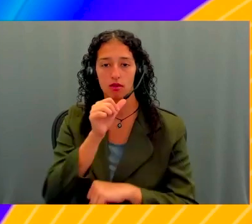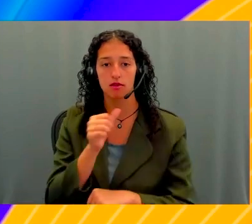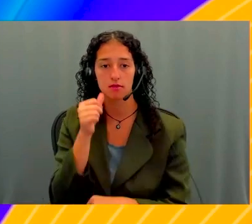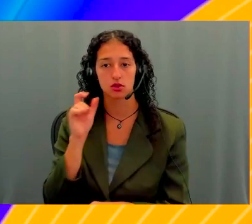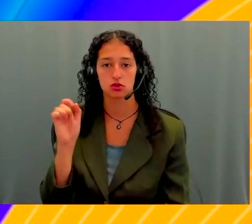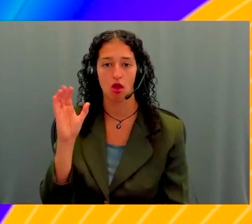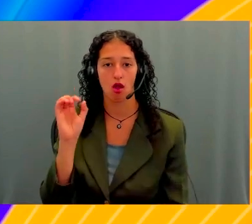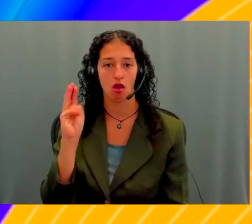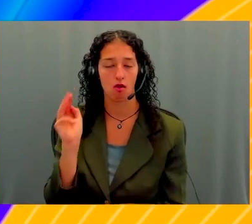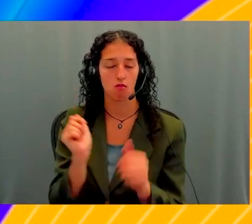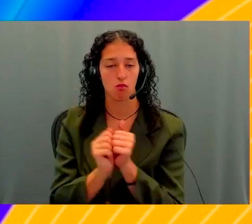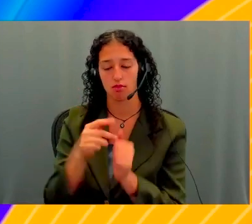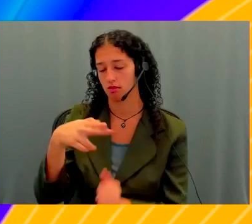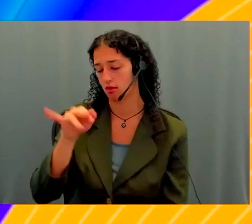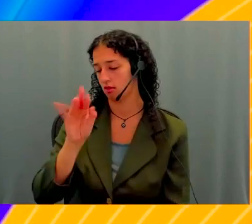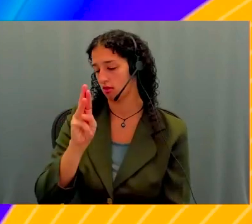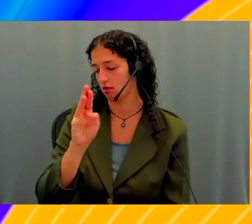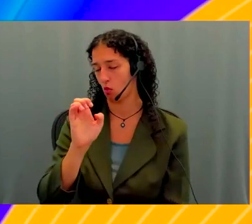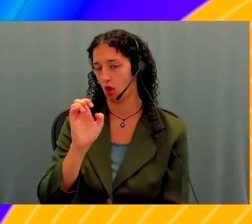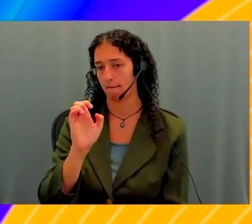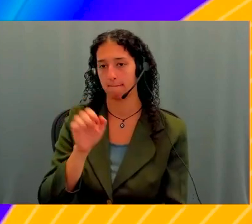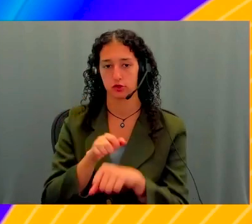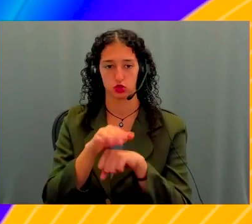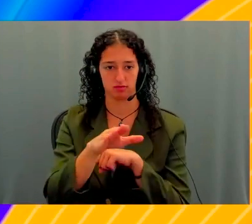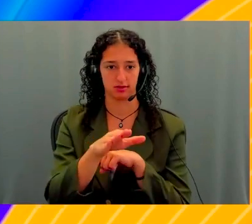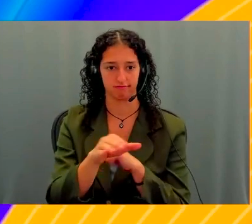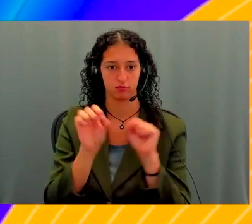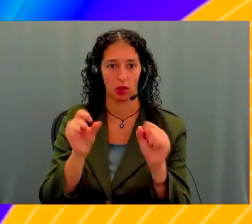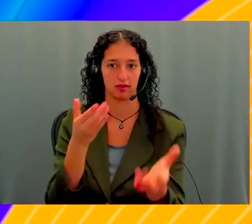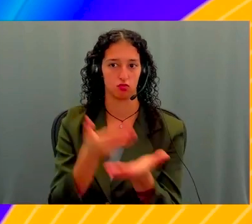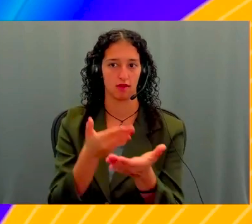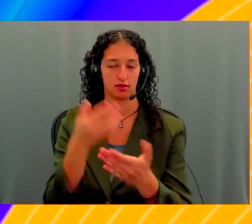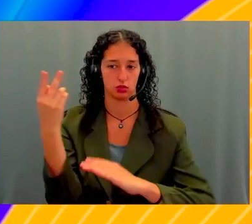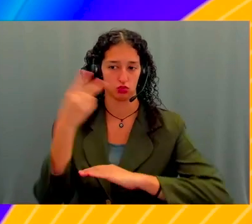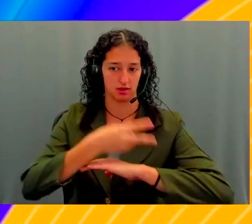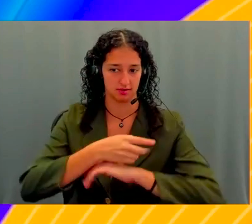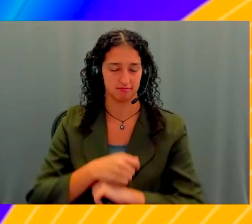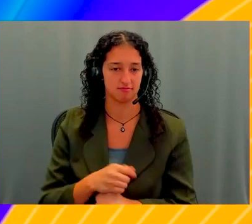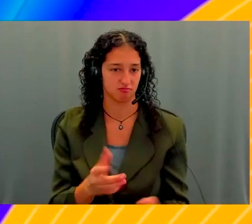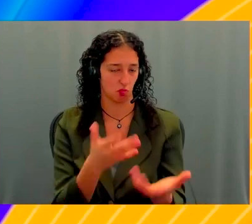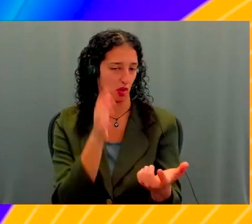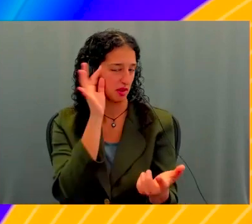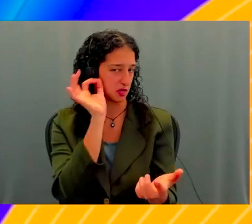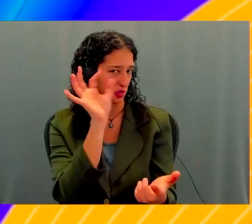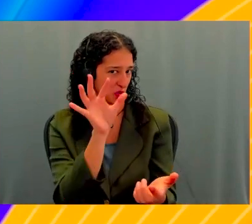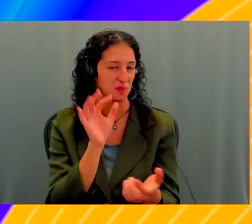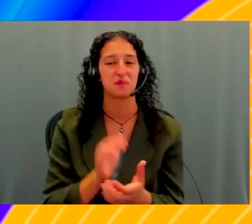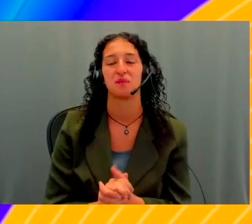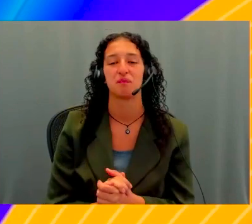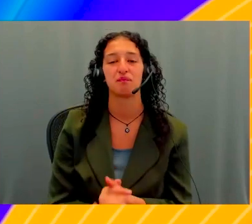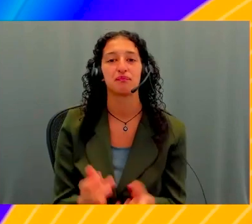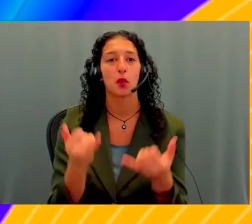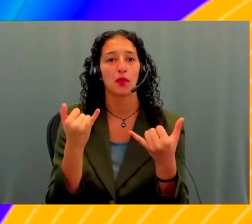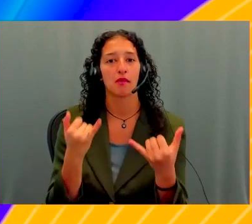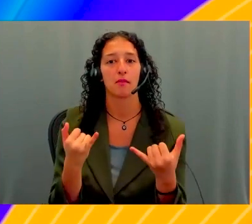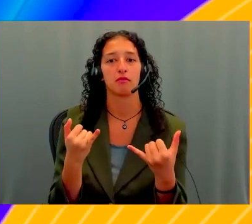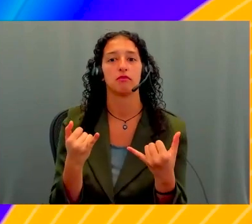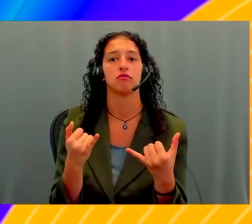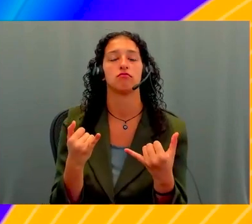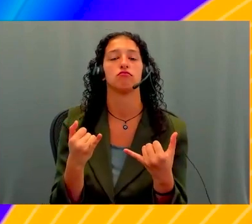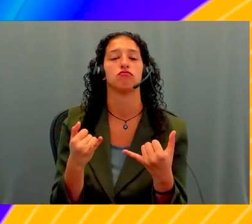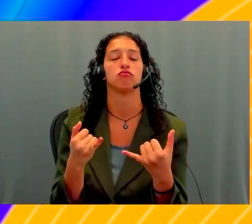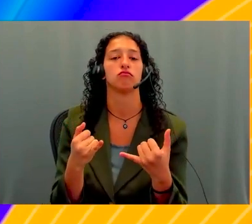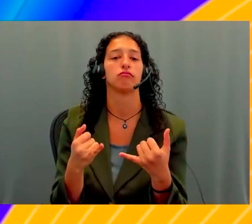can get it Wow. within 2 days. Yeah. just pointing that out. So you said amazing. these monitor temperature and vibration. Correct. Okay.